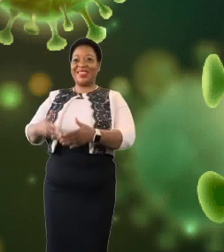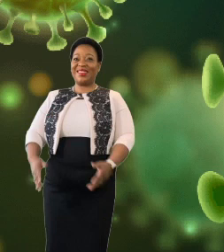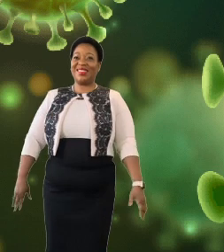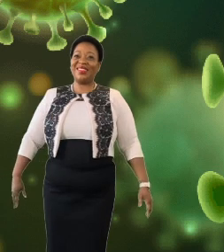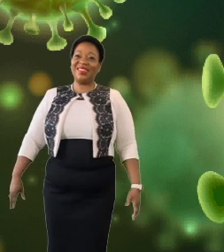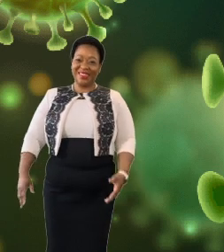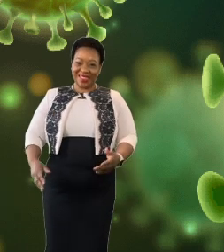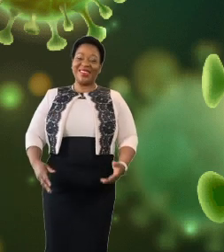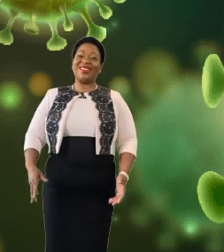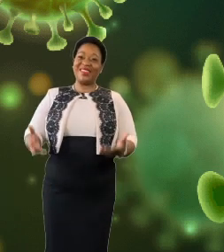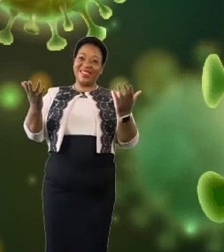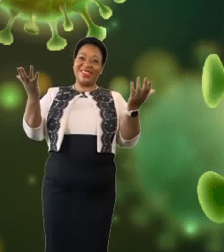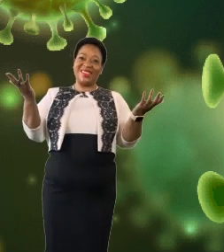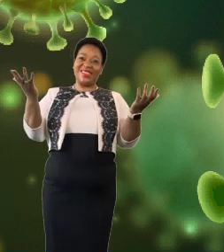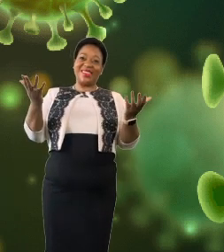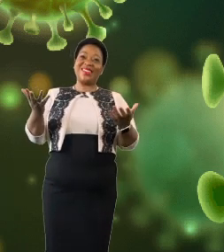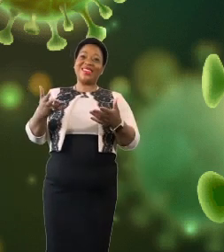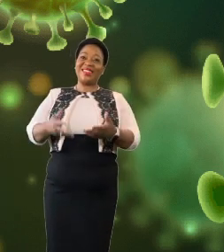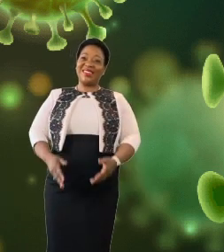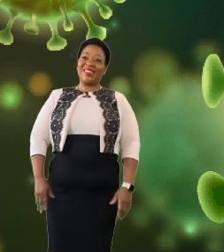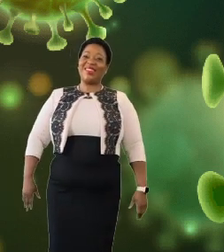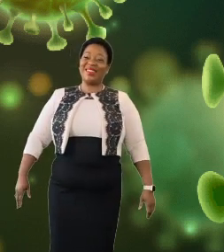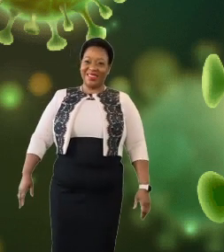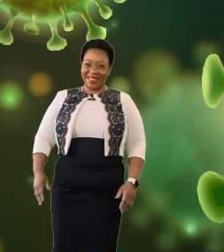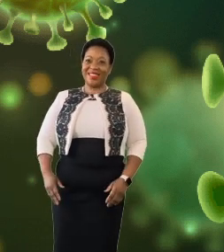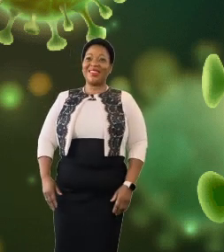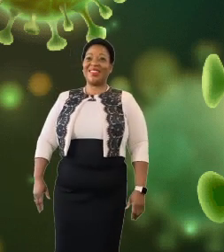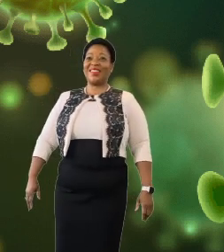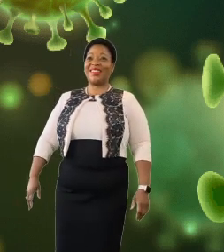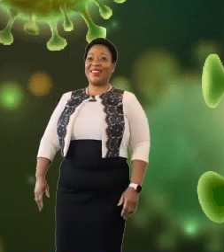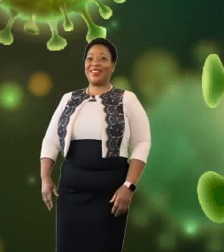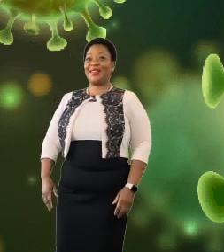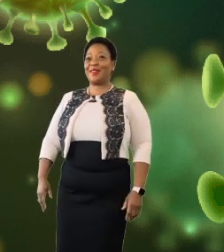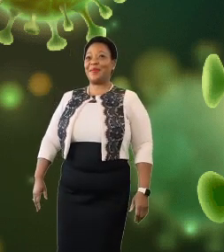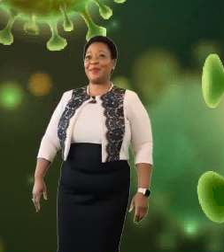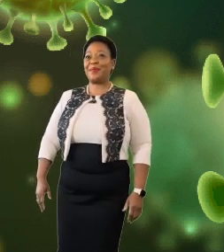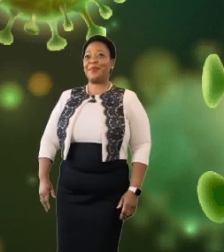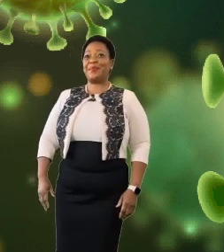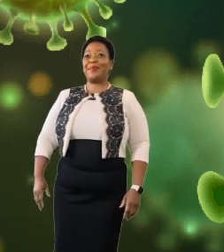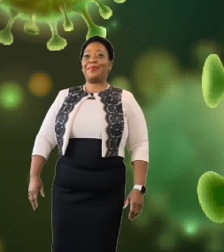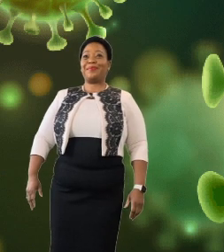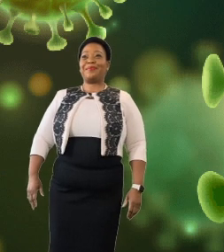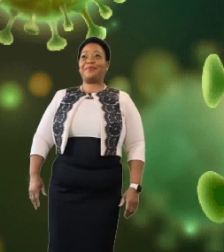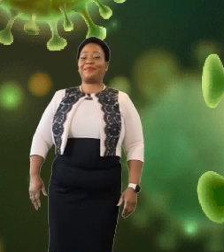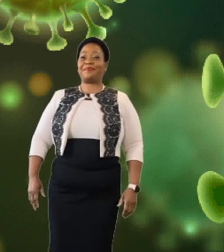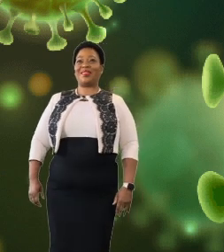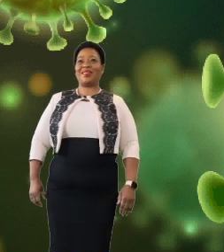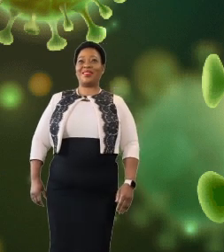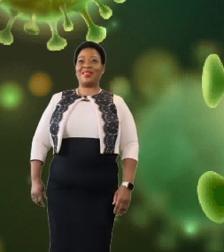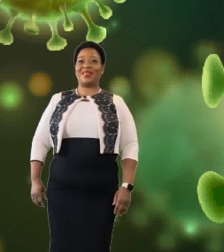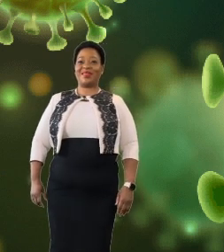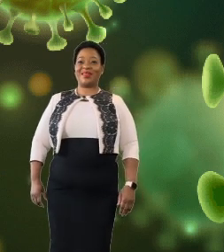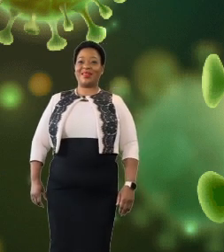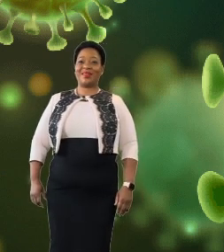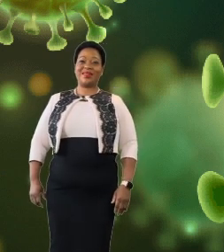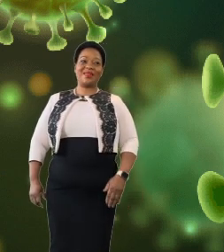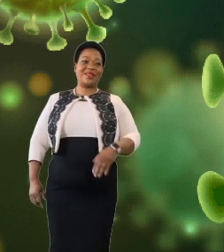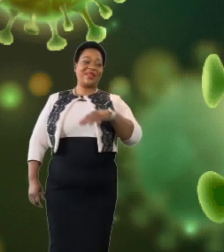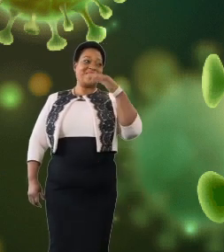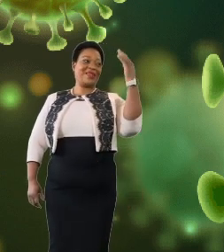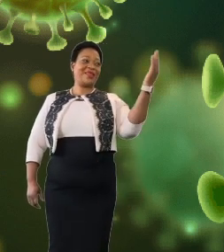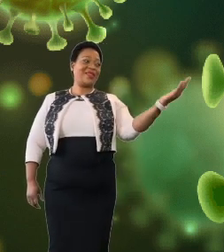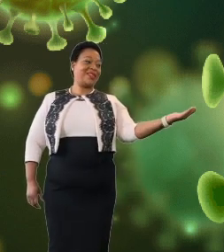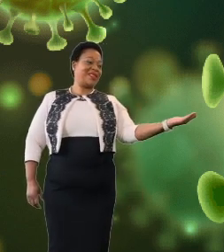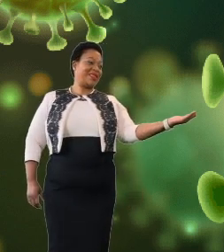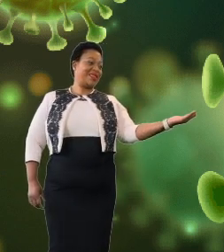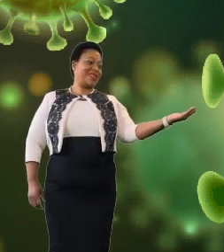listed on here, that we've got a lot of good cooperation from those authorities that understand the importance of us